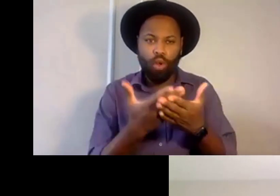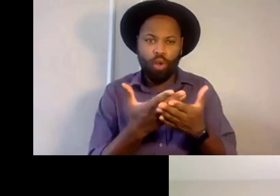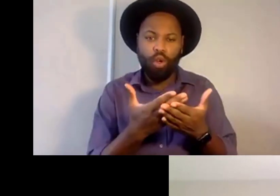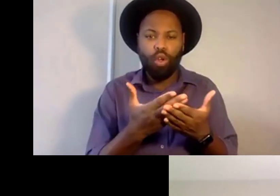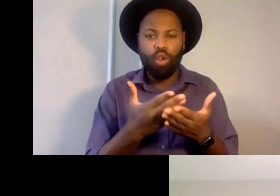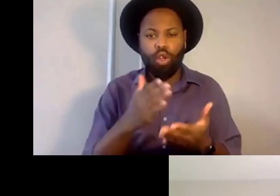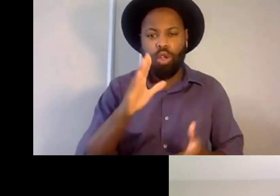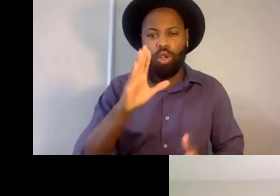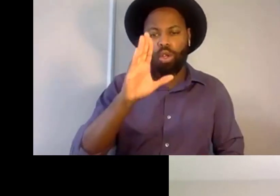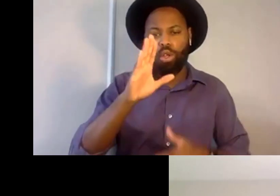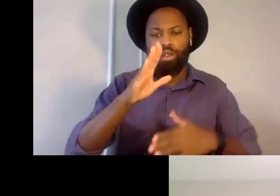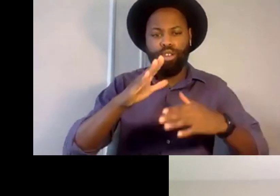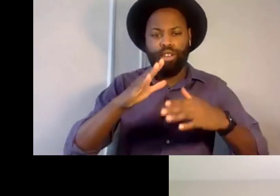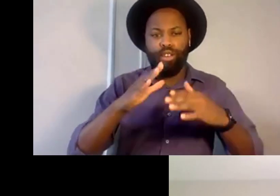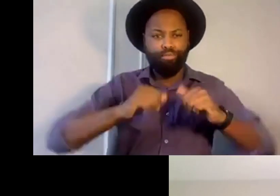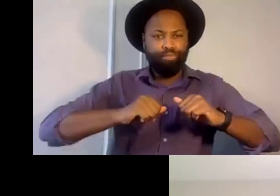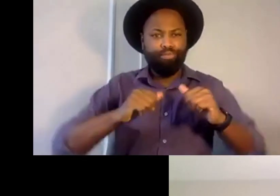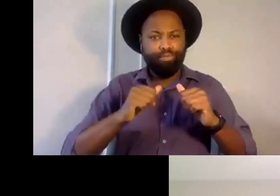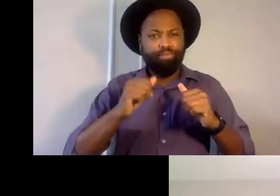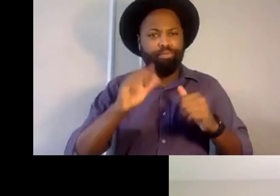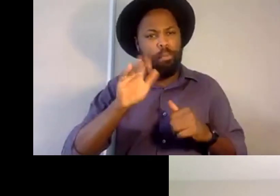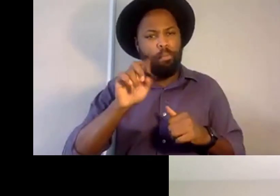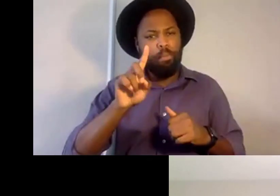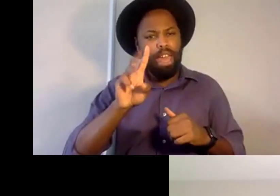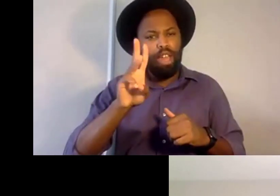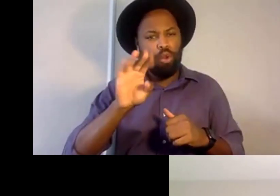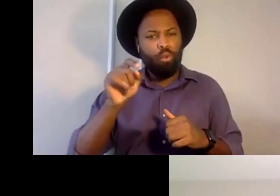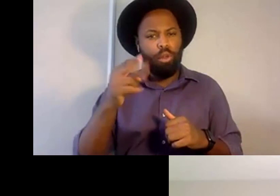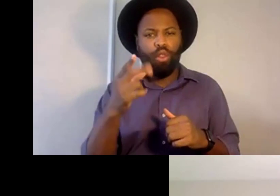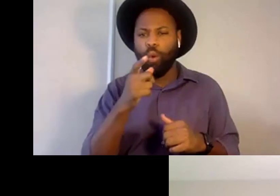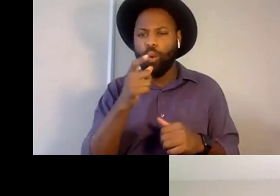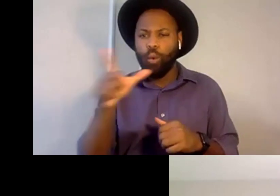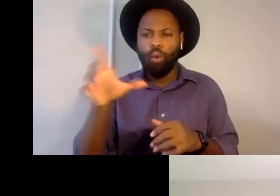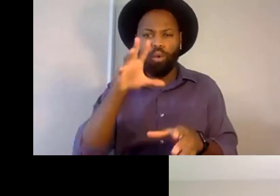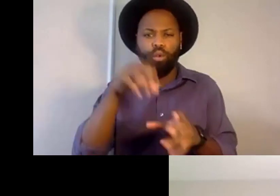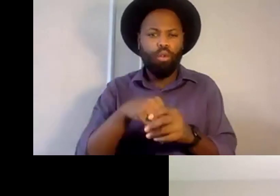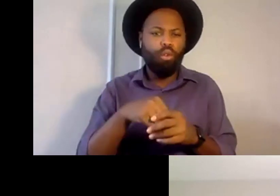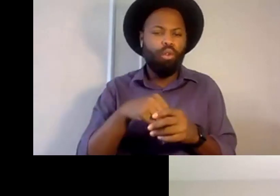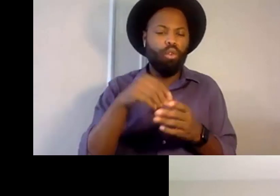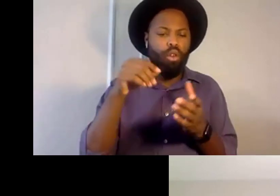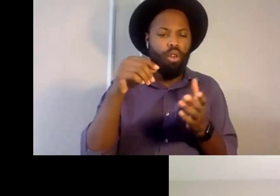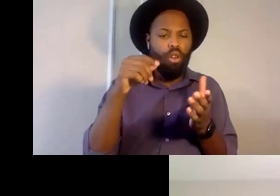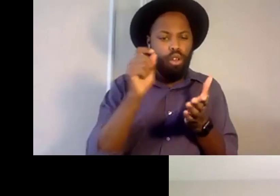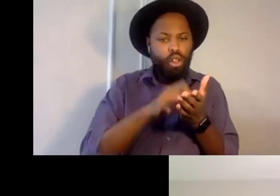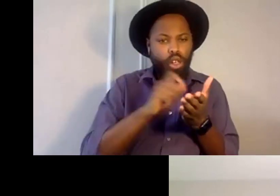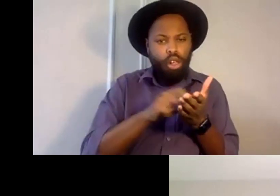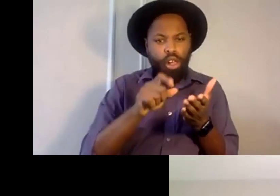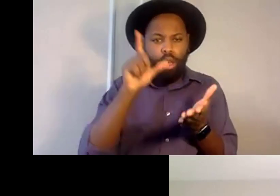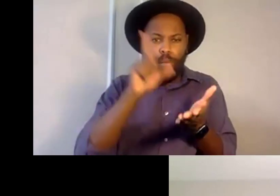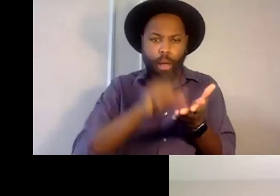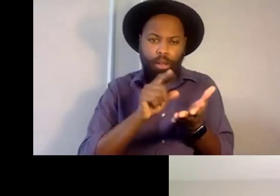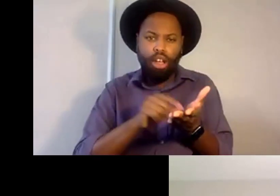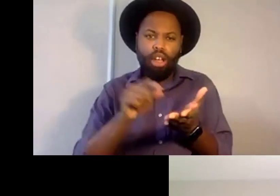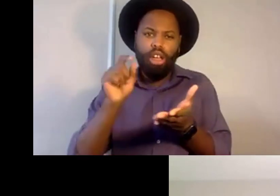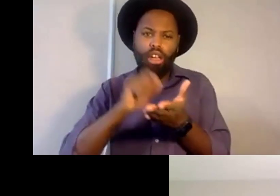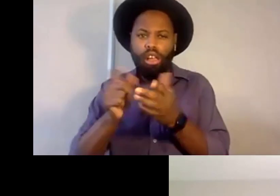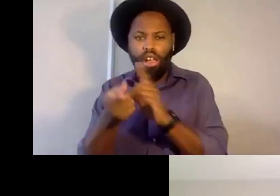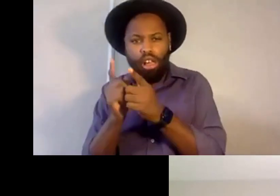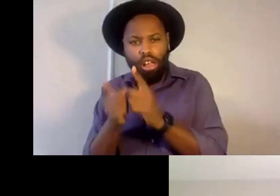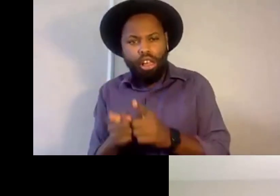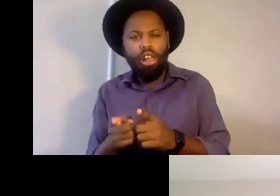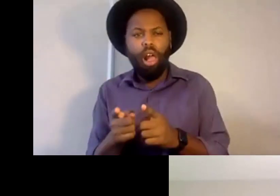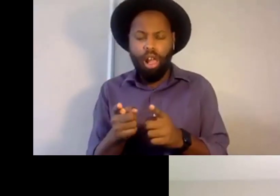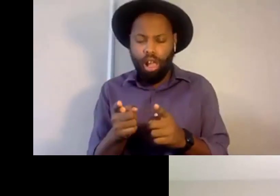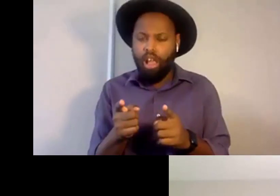editorial boards, who they're publishing. But what we're starting to see is more editorial